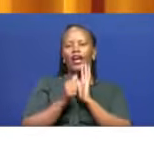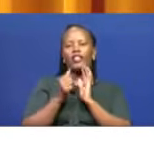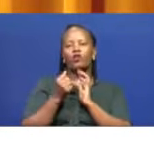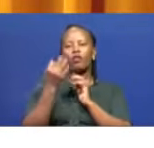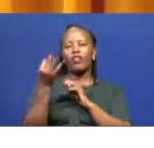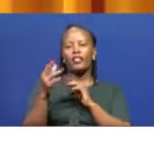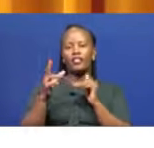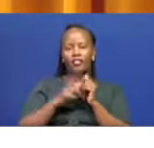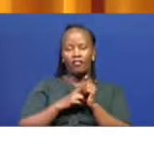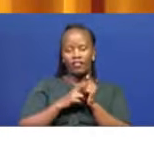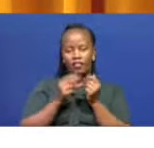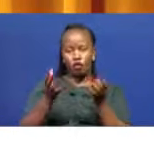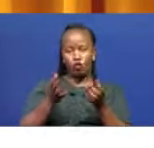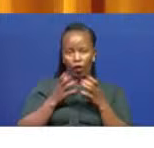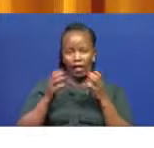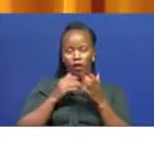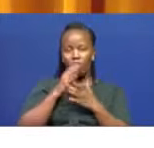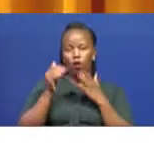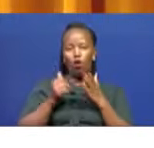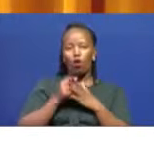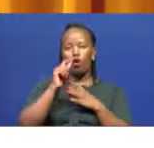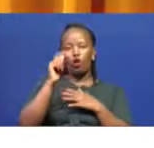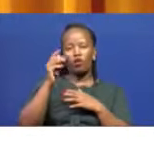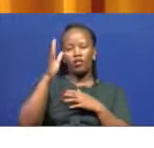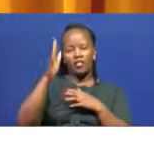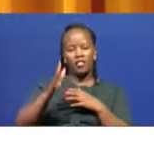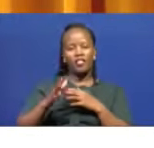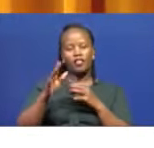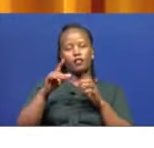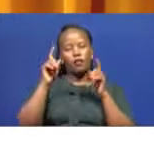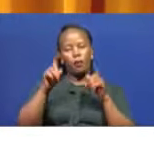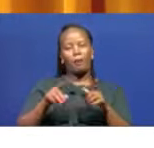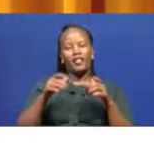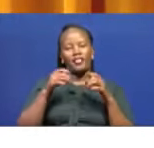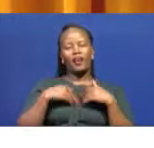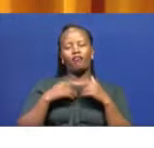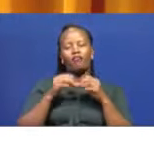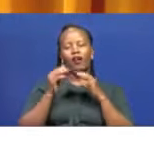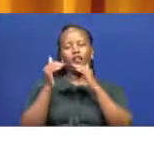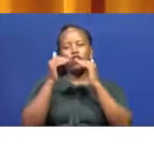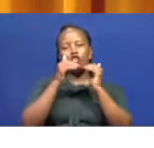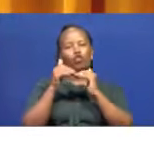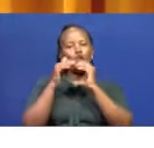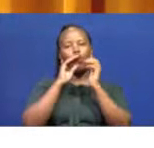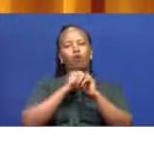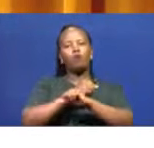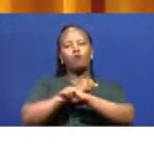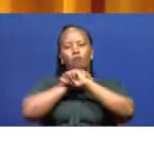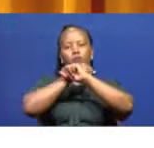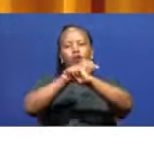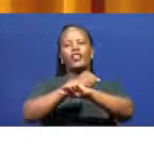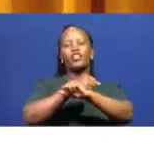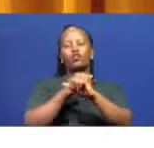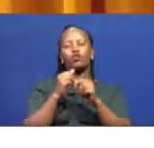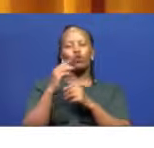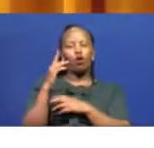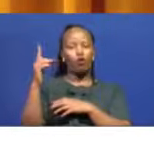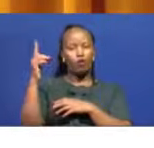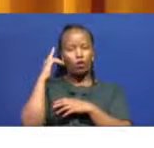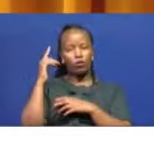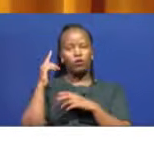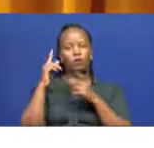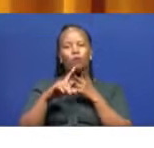all Kenyans must be subjected to the principle of equality and equal protection of the law, while